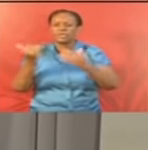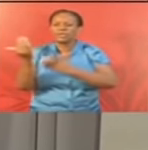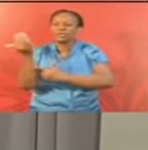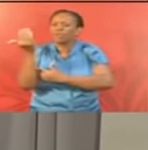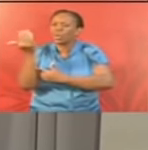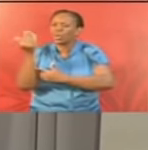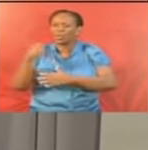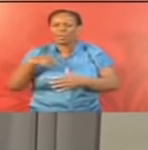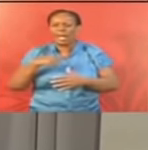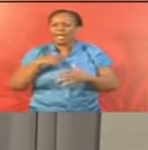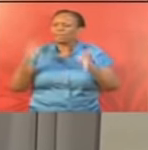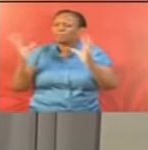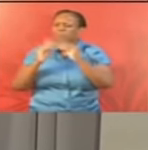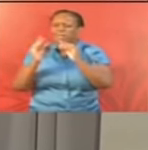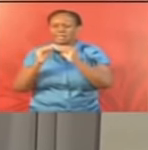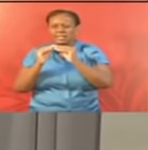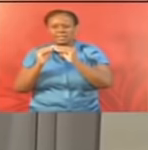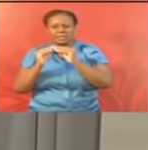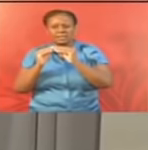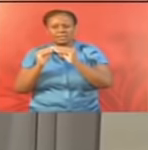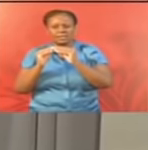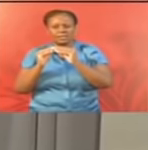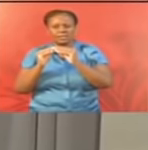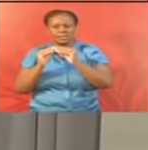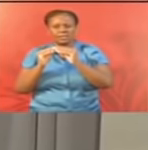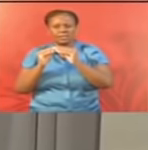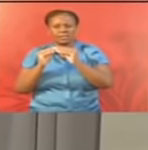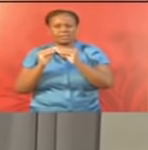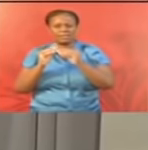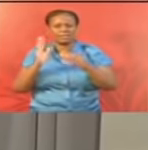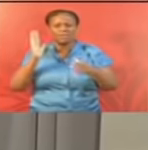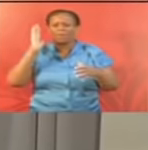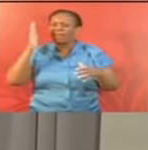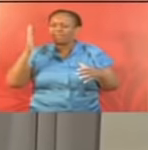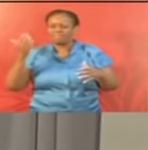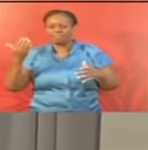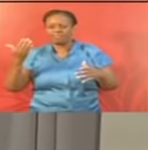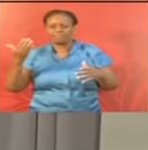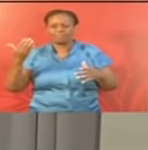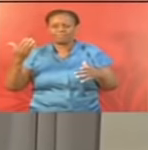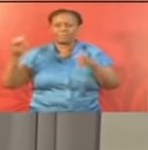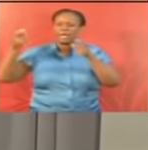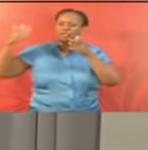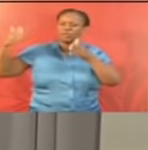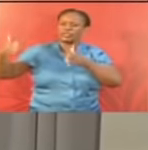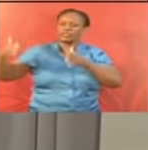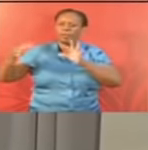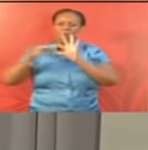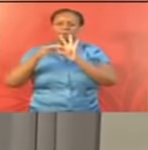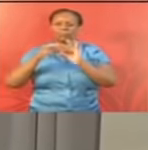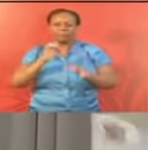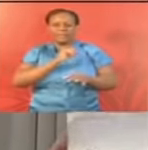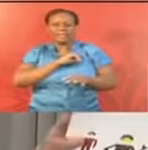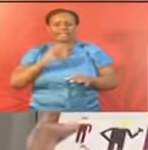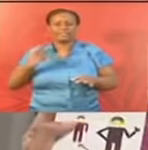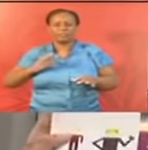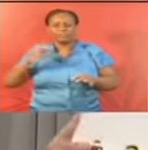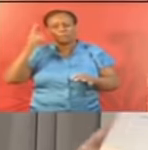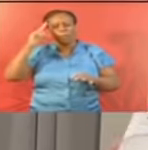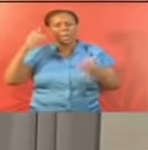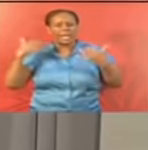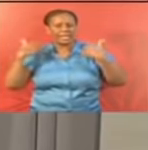RHA, with the Chief of Staff and so on. And although we have put out these